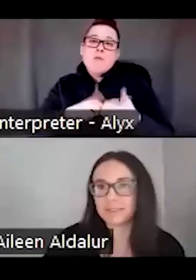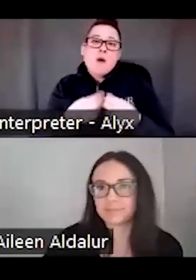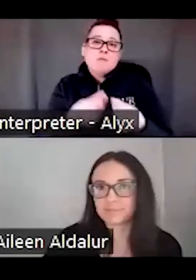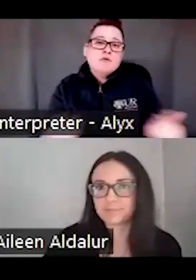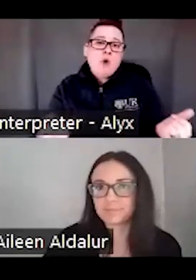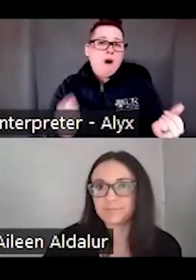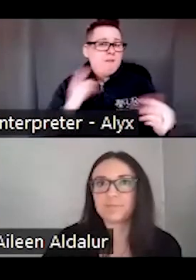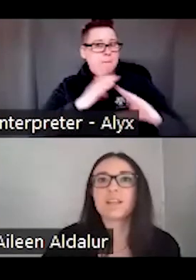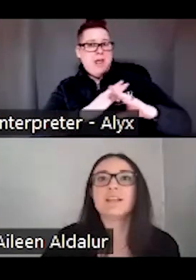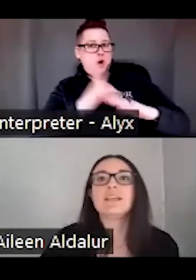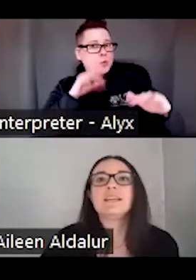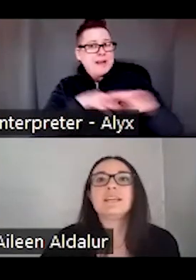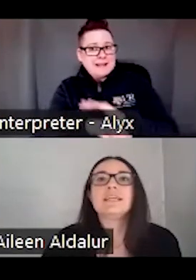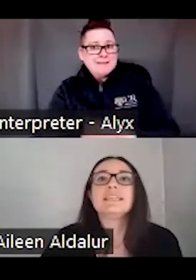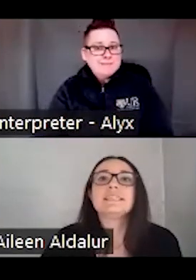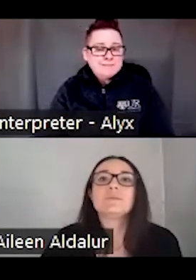getting treatment.